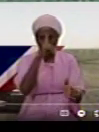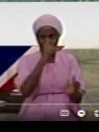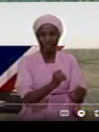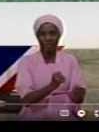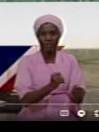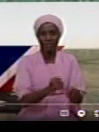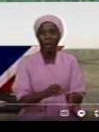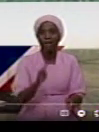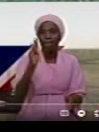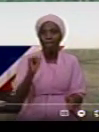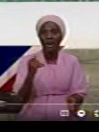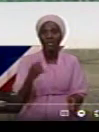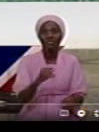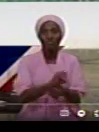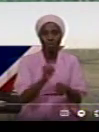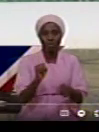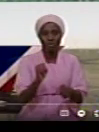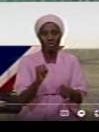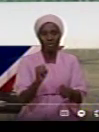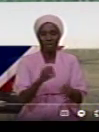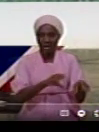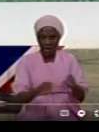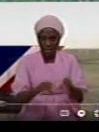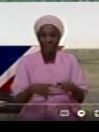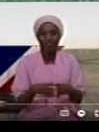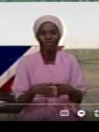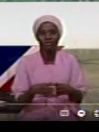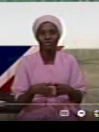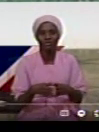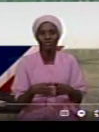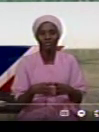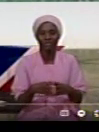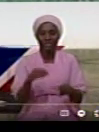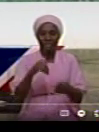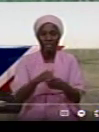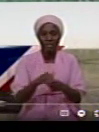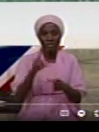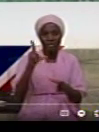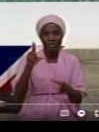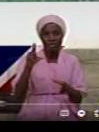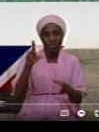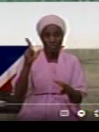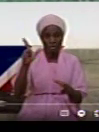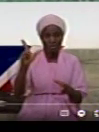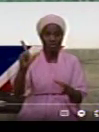action. Luke chapter 17, verse 11.